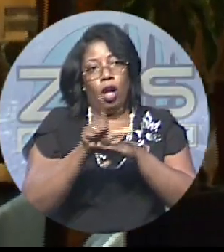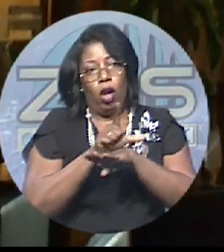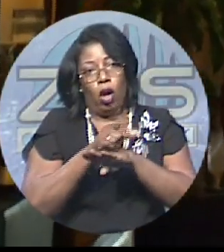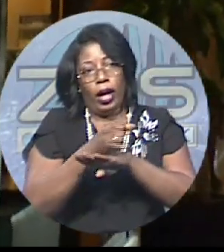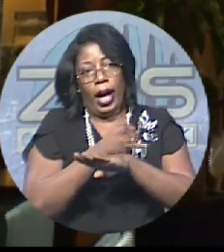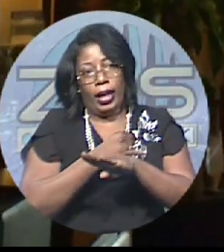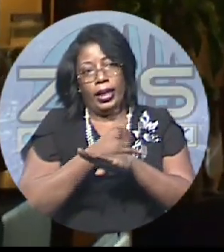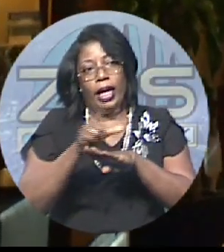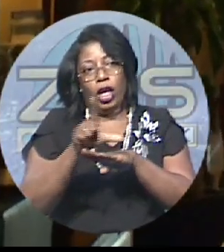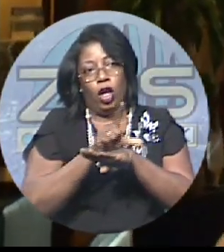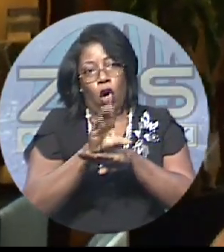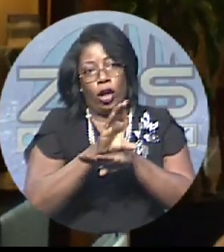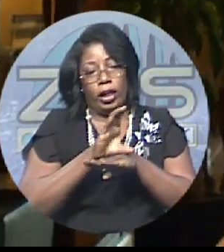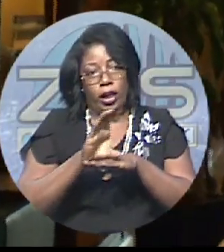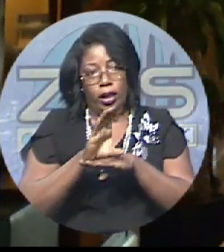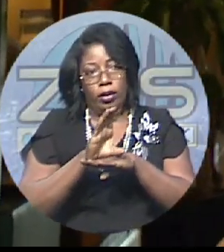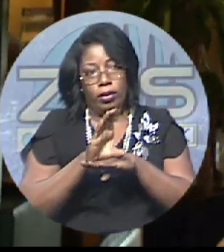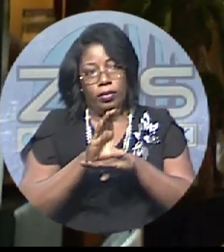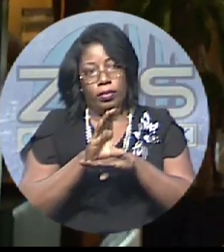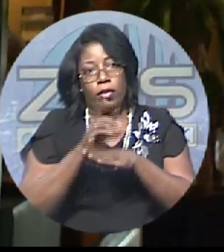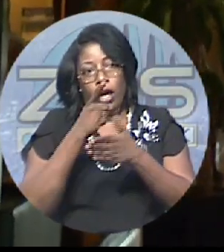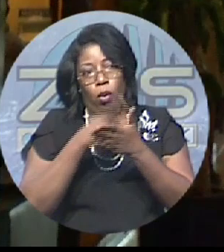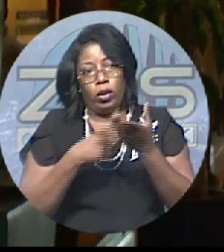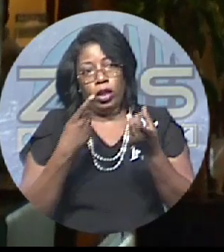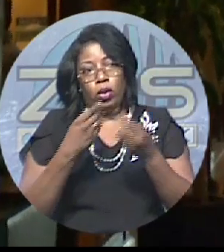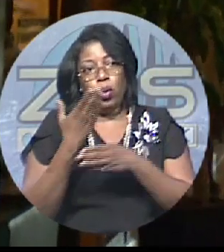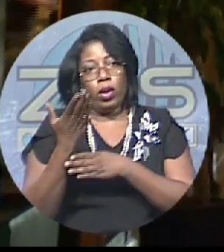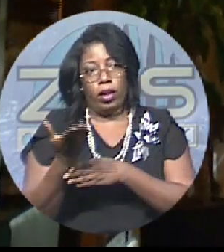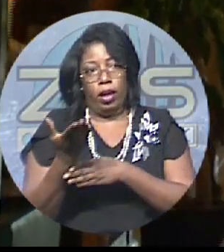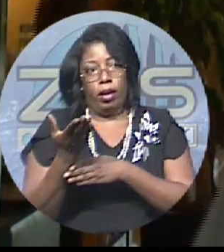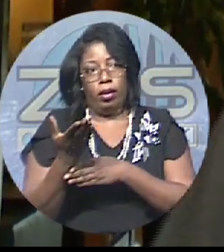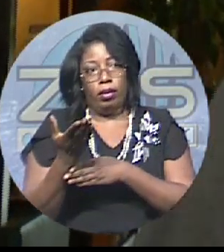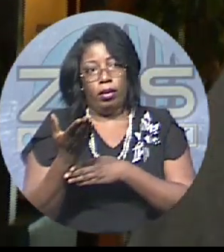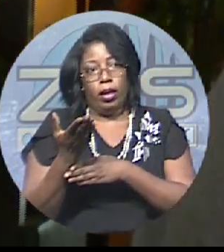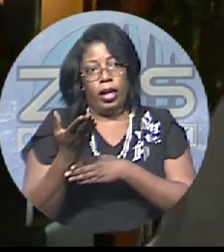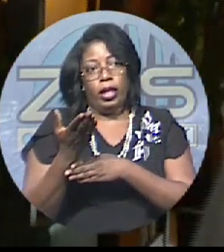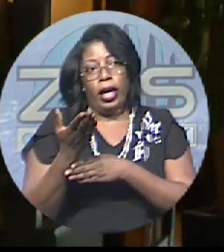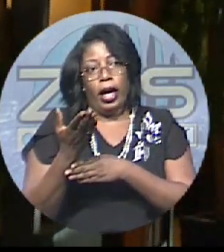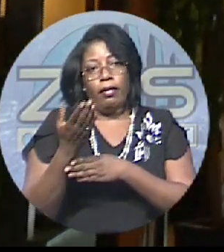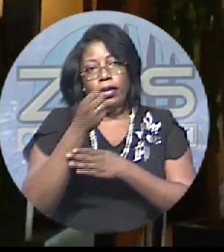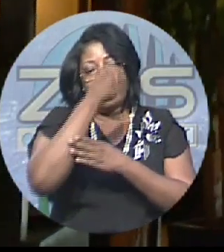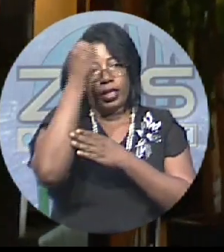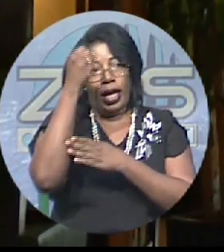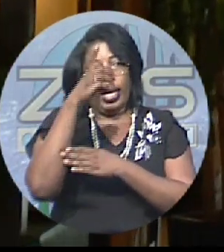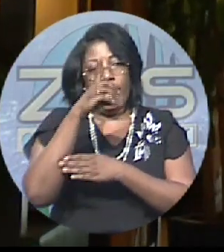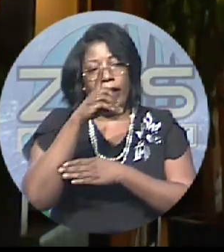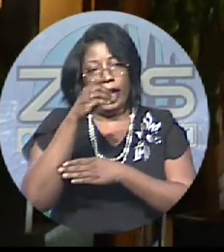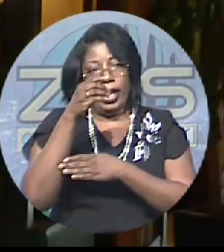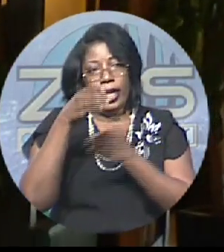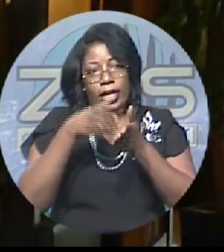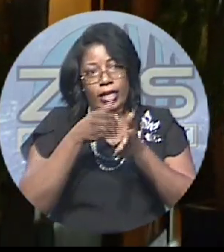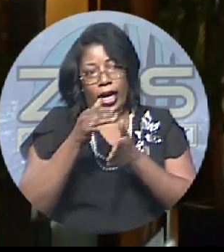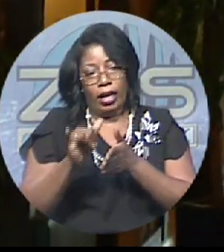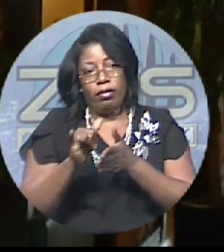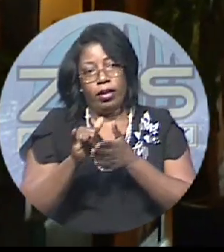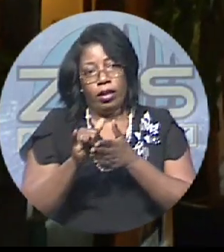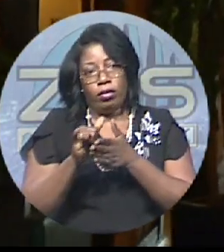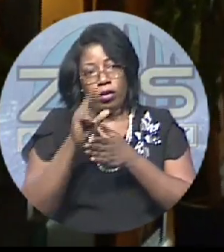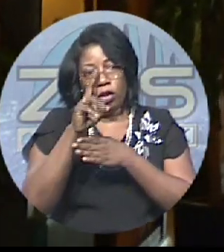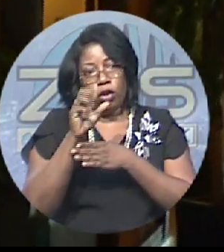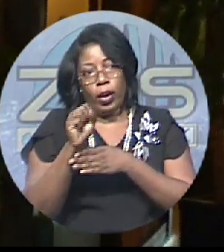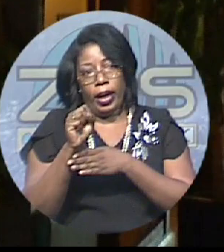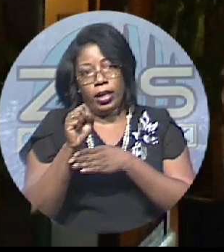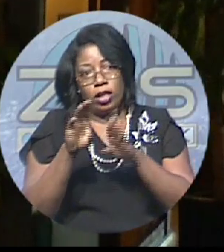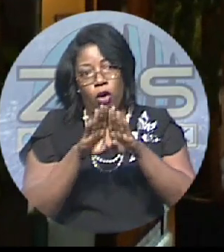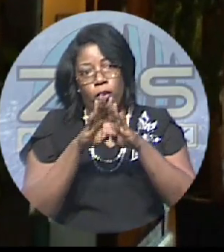in Long Key. And what they do there is essentially it was a skydiving aircraft that had been donated from the United States.